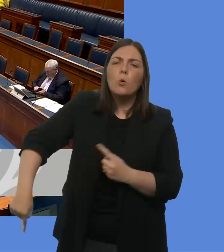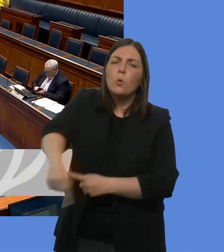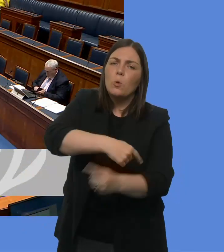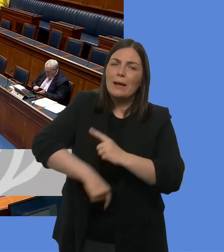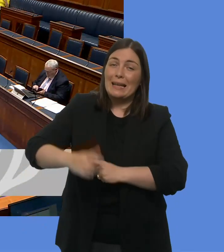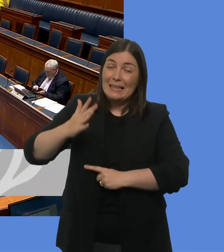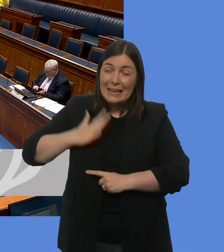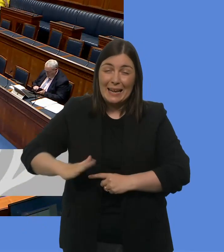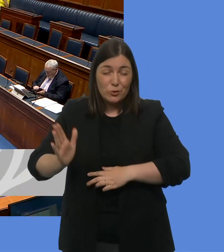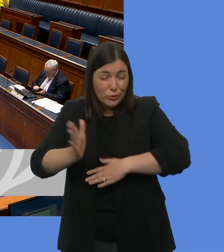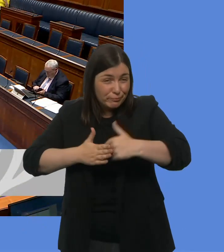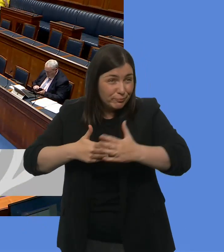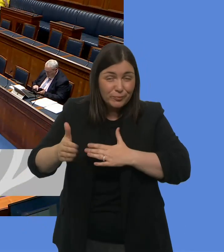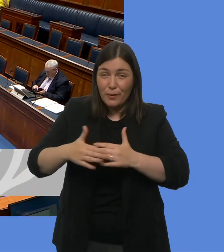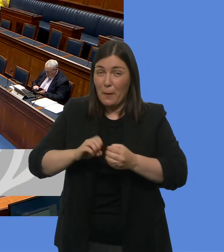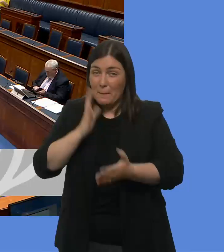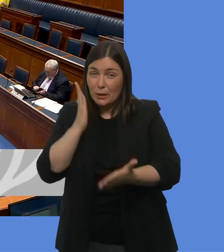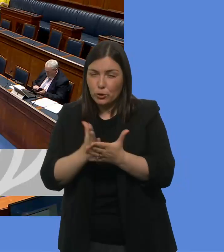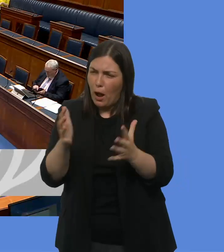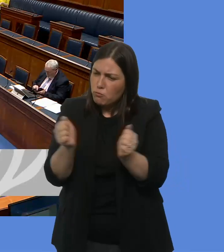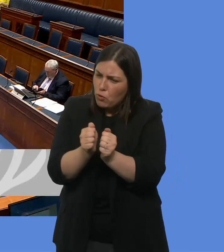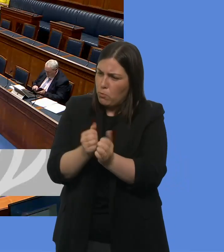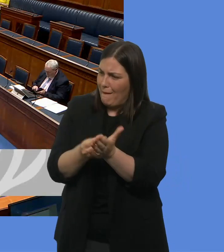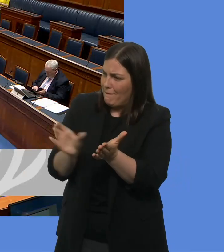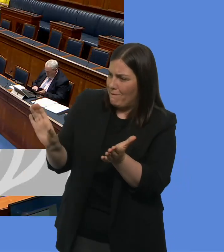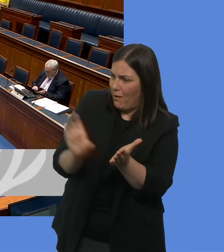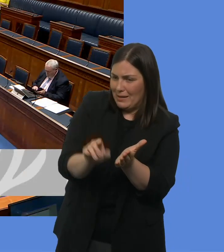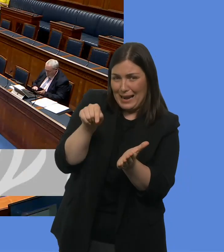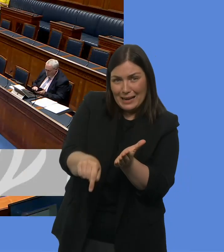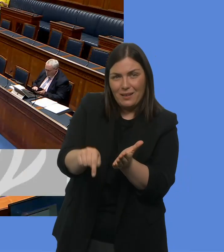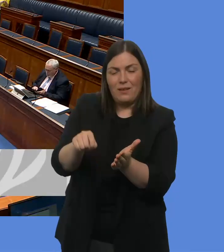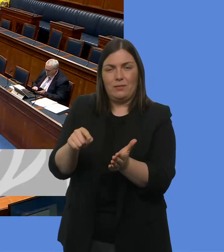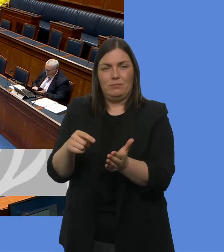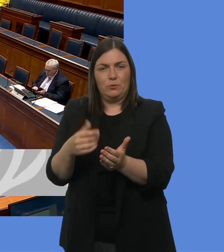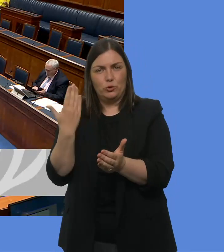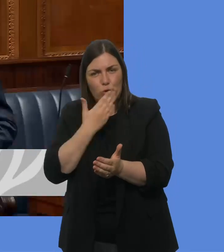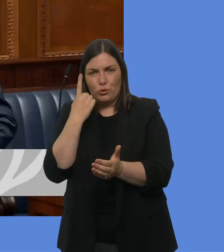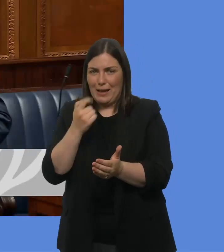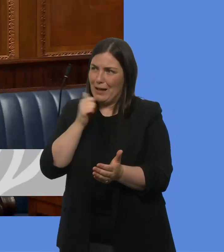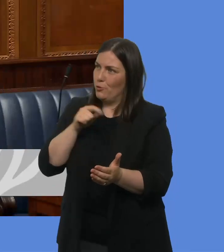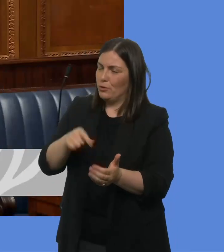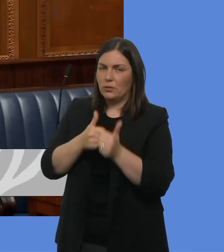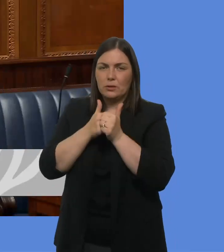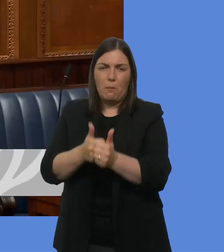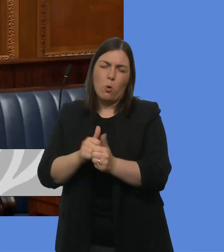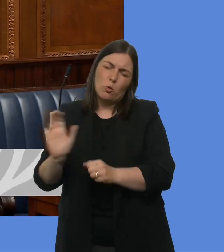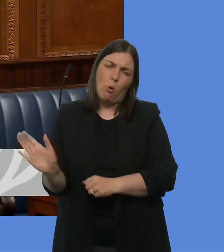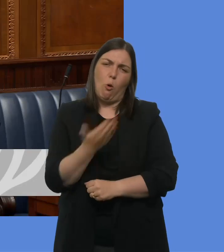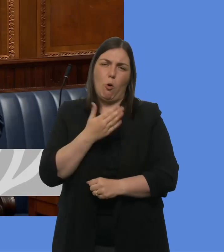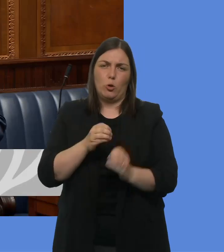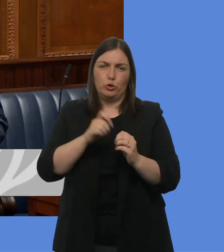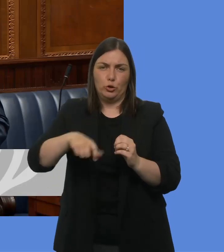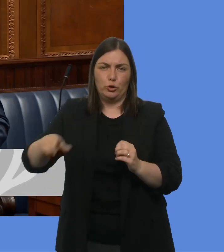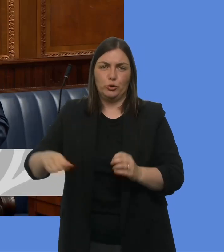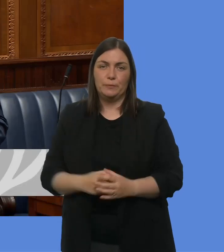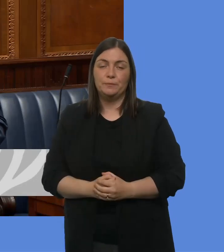that schools have the tools and resources necessary to support all learners. And Mr. Speaker, Deputy